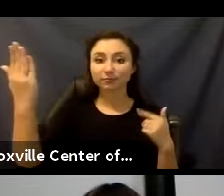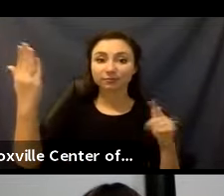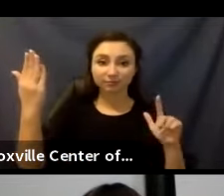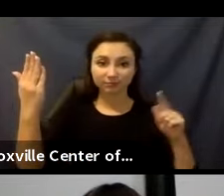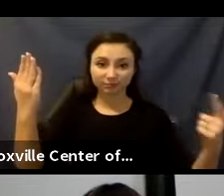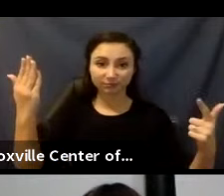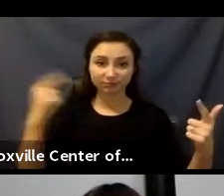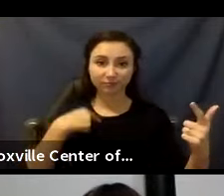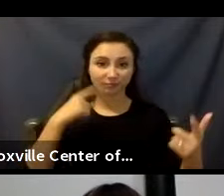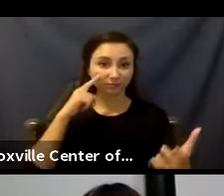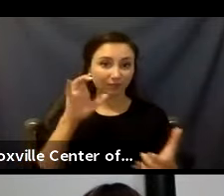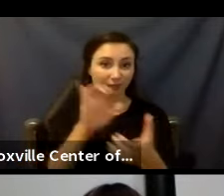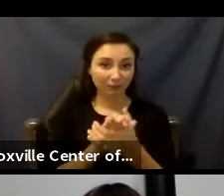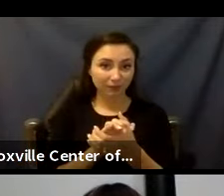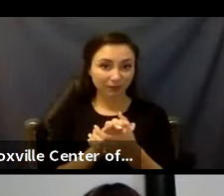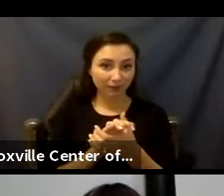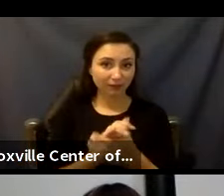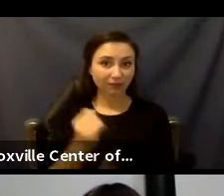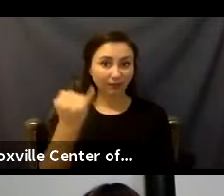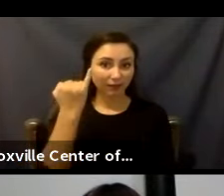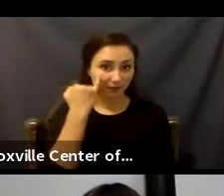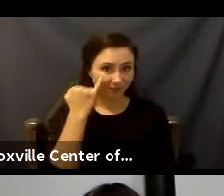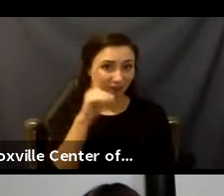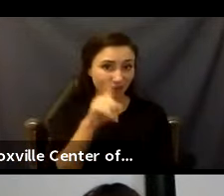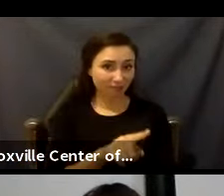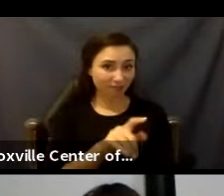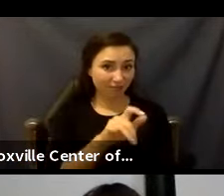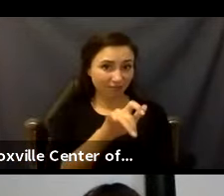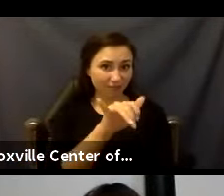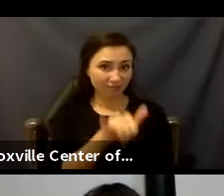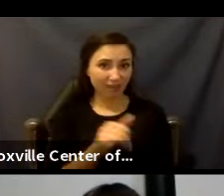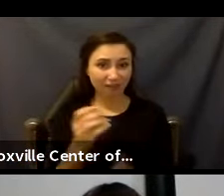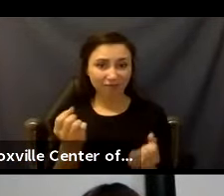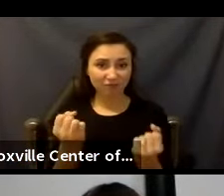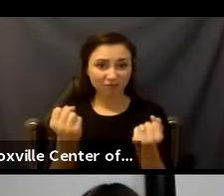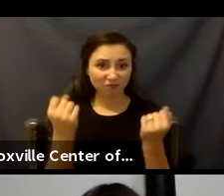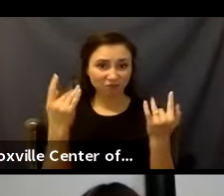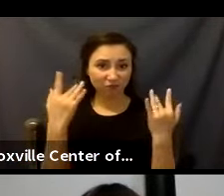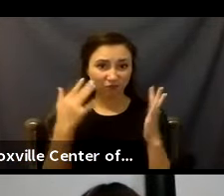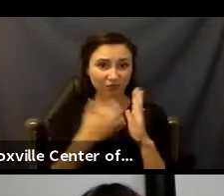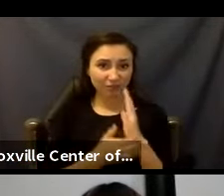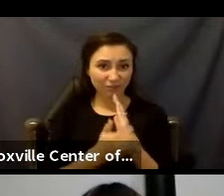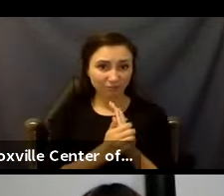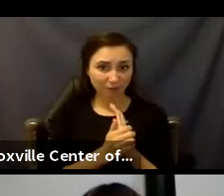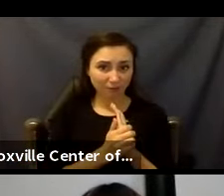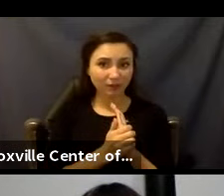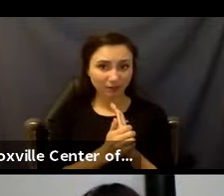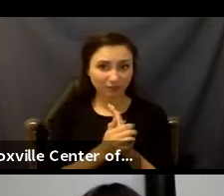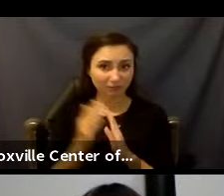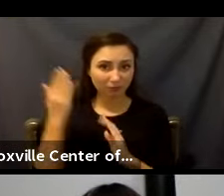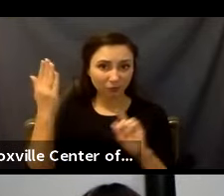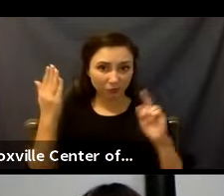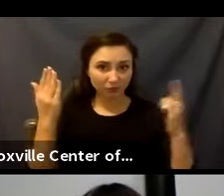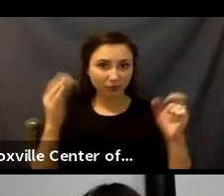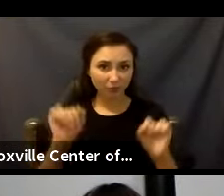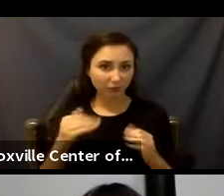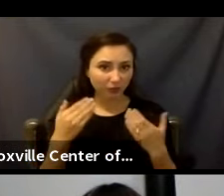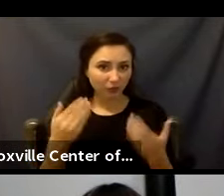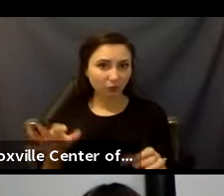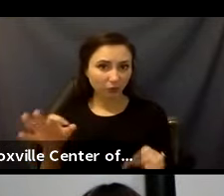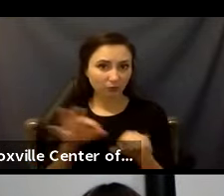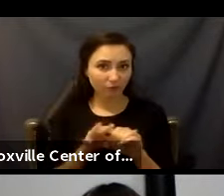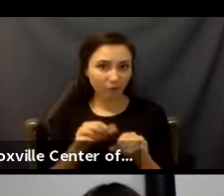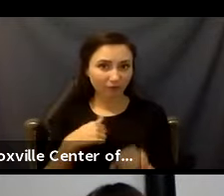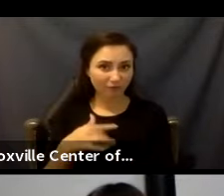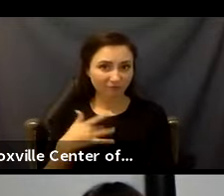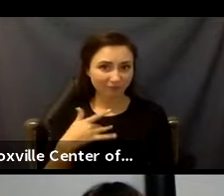second, and I believe if that is considered a friendly amendment by the motion and seconding folks, we can go ahead and vote on that. I